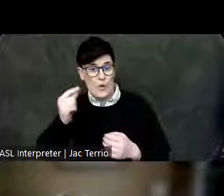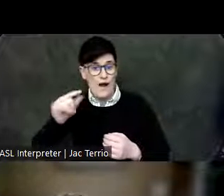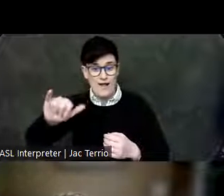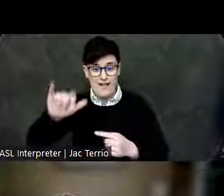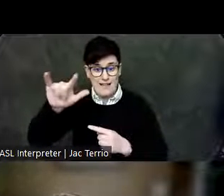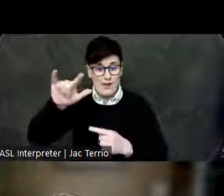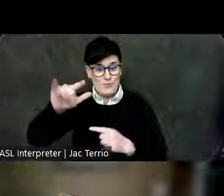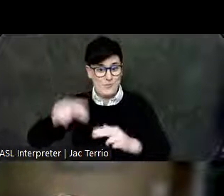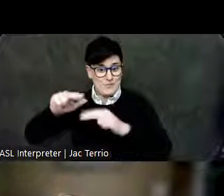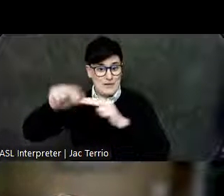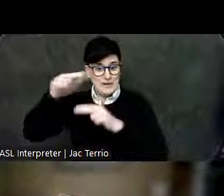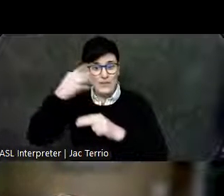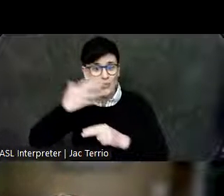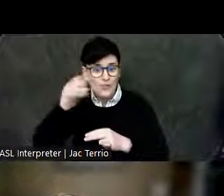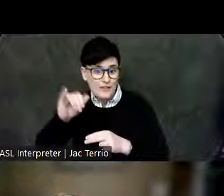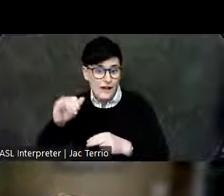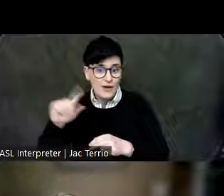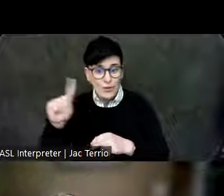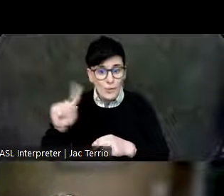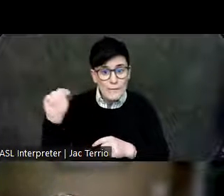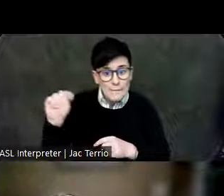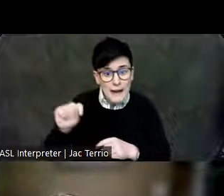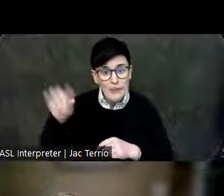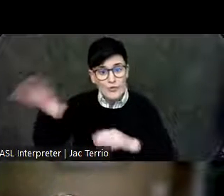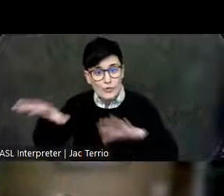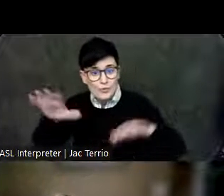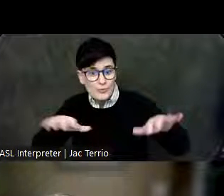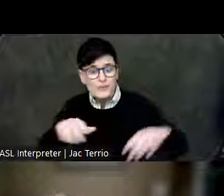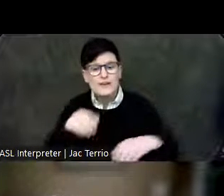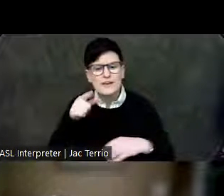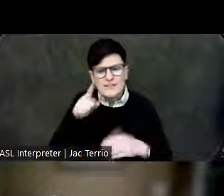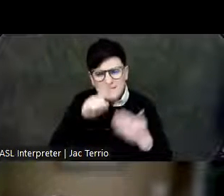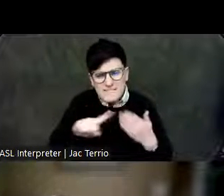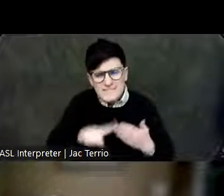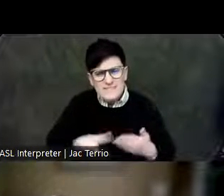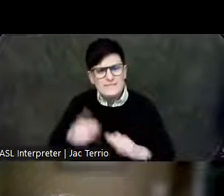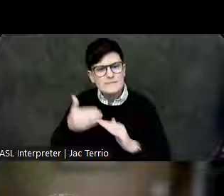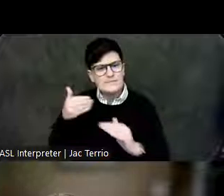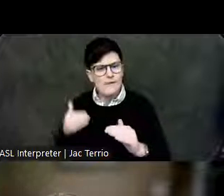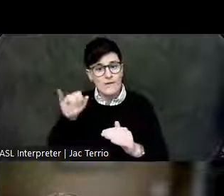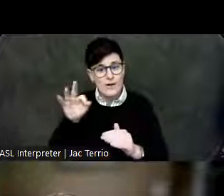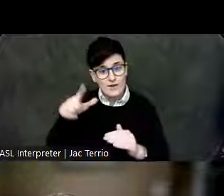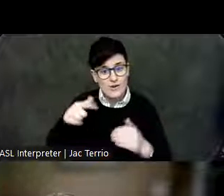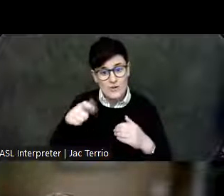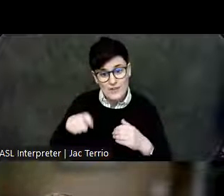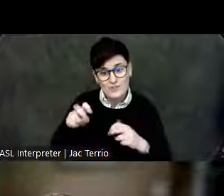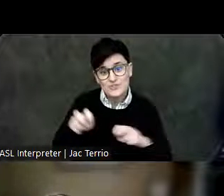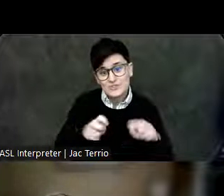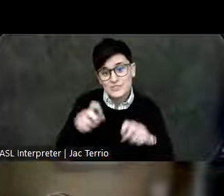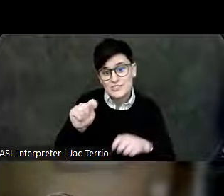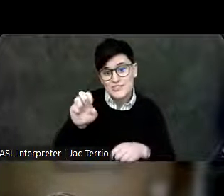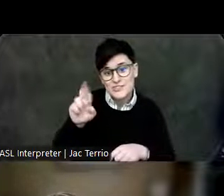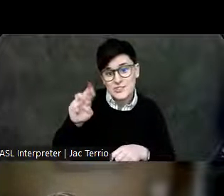that. Investigate if you need to change terminals or if you have connecting flights and how to get to